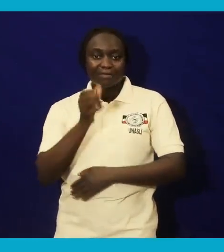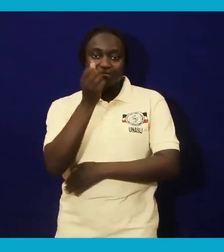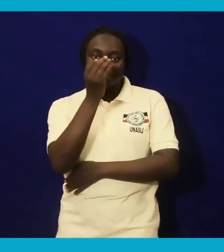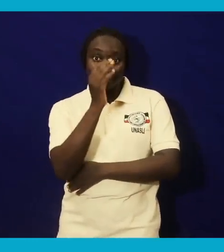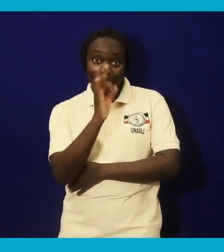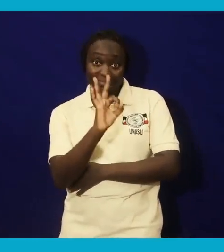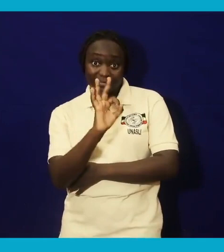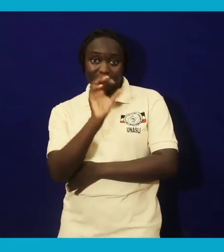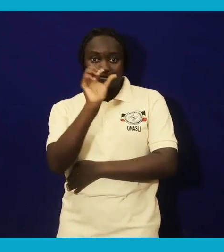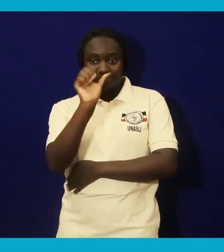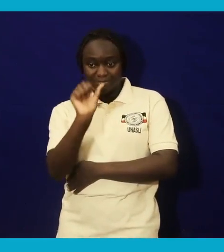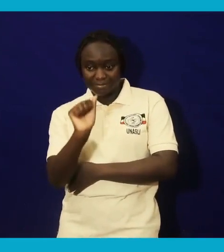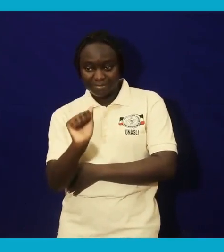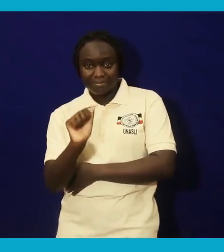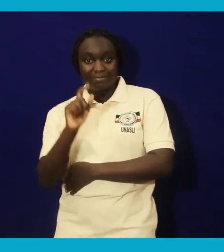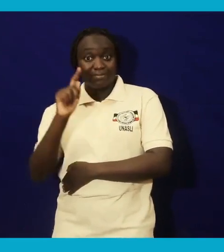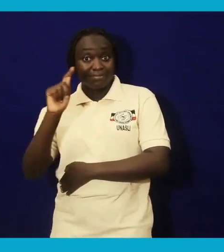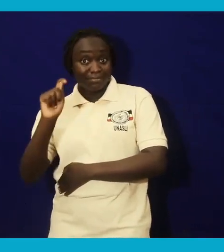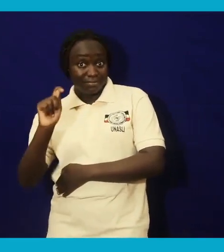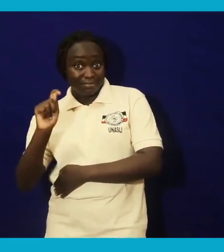Father.